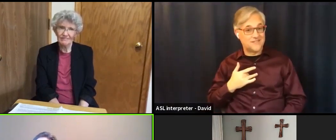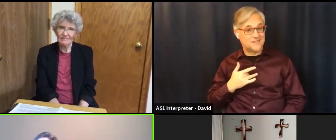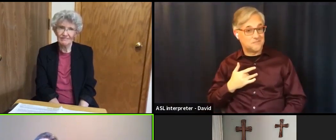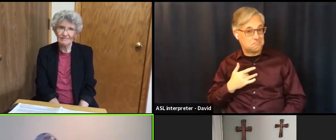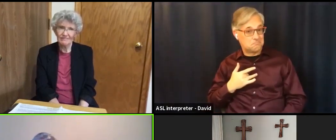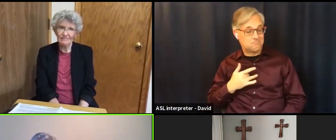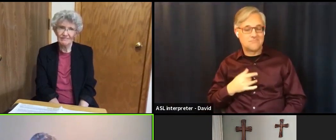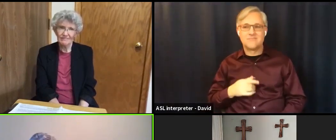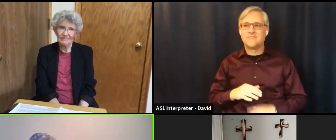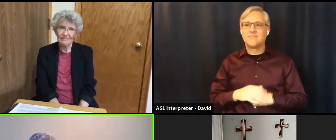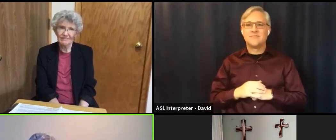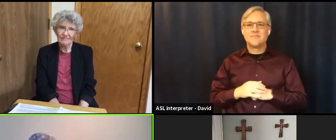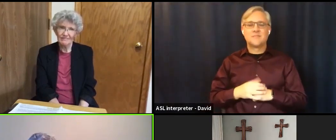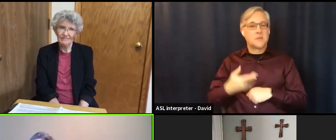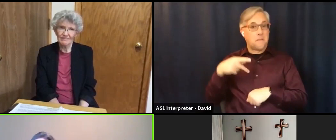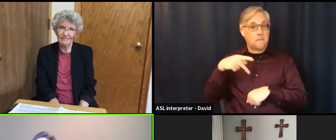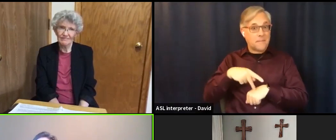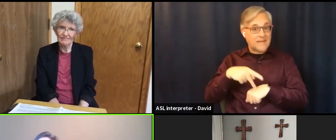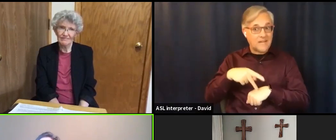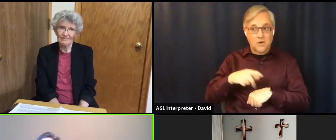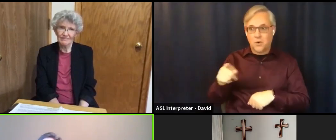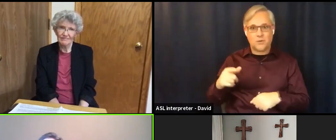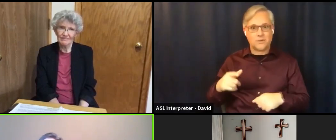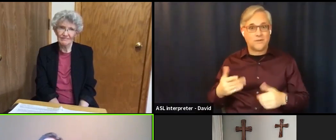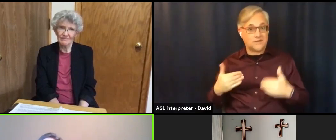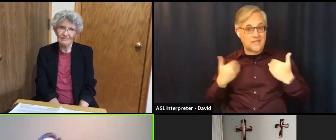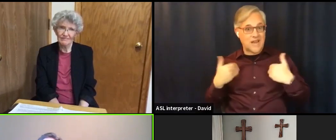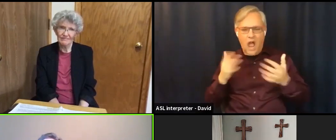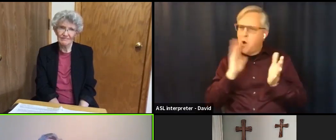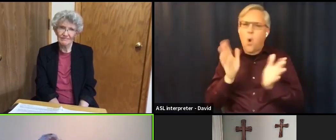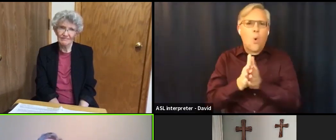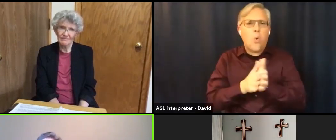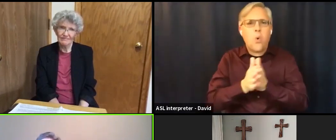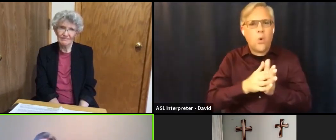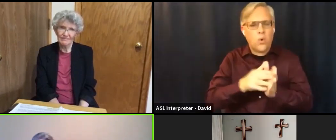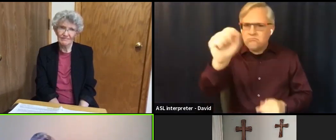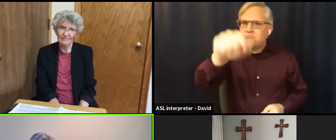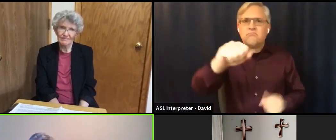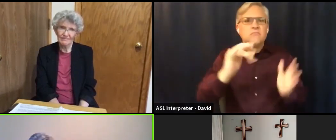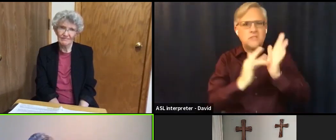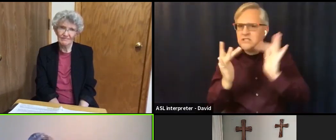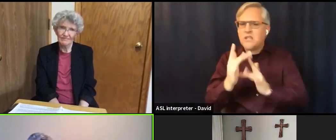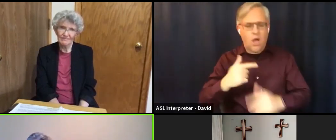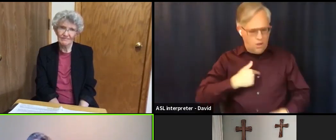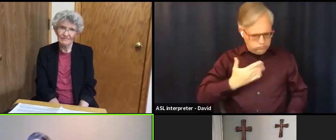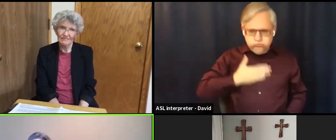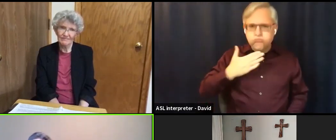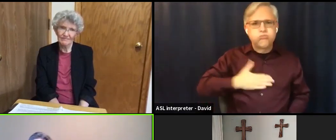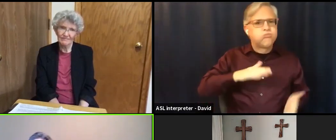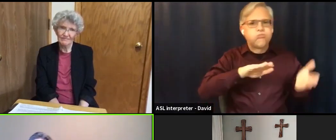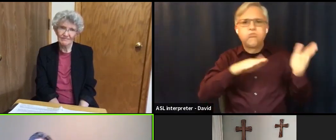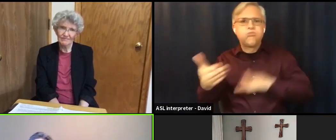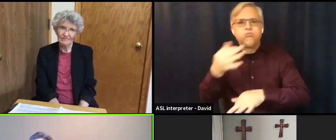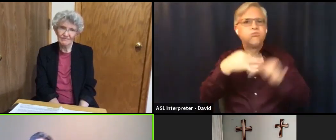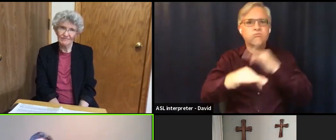Peter was so enthusiastic. "I'll lay down my life for you," he said to Jesus.